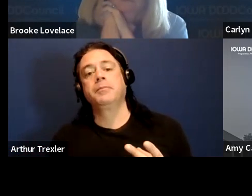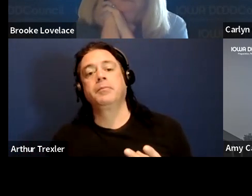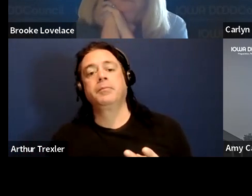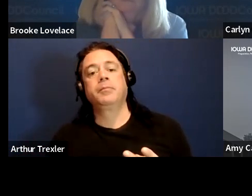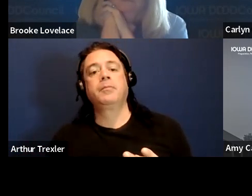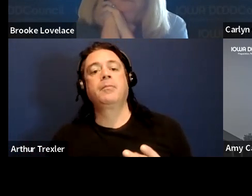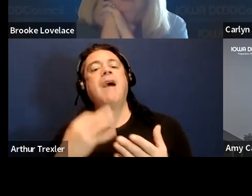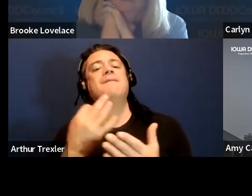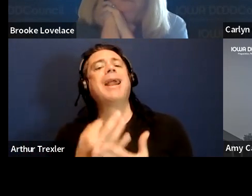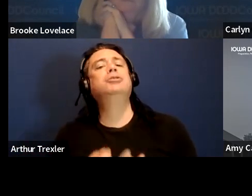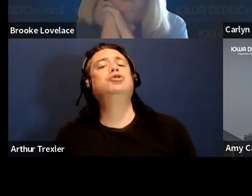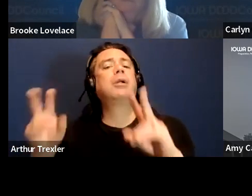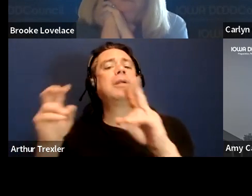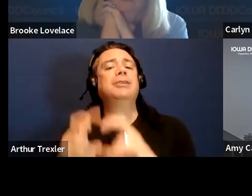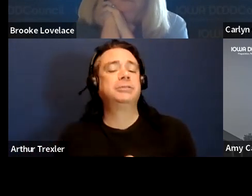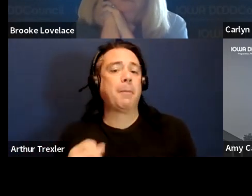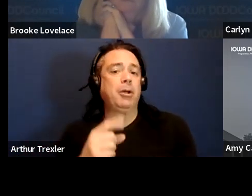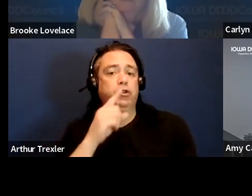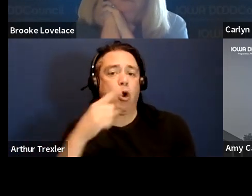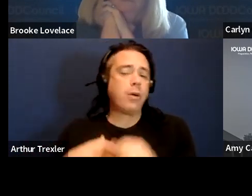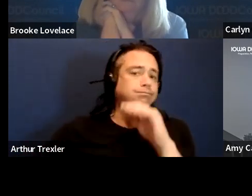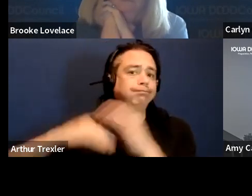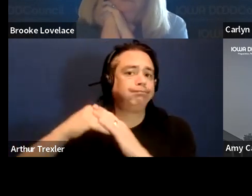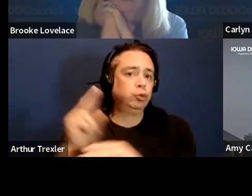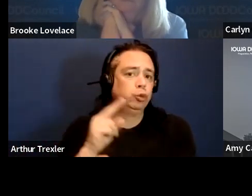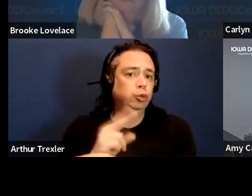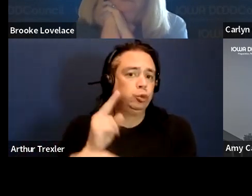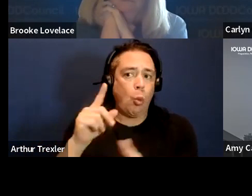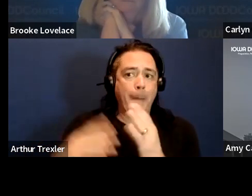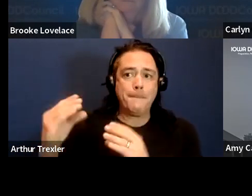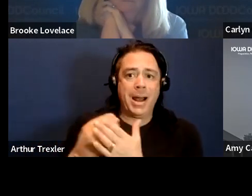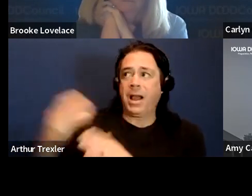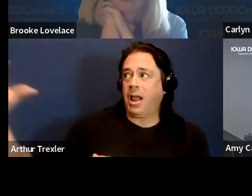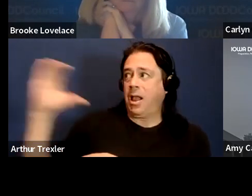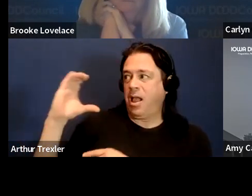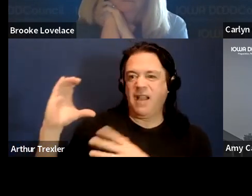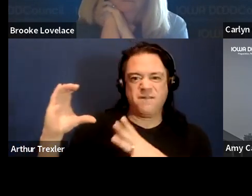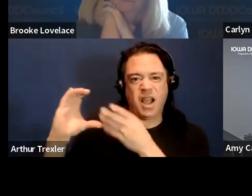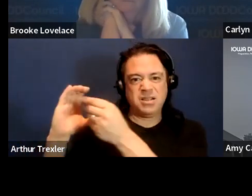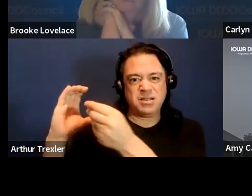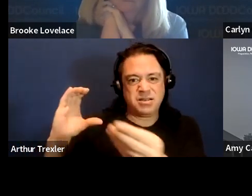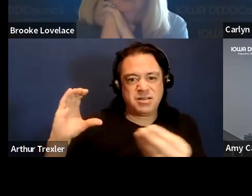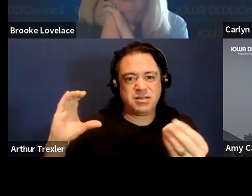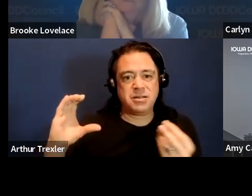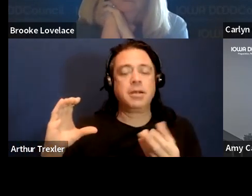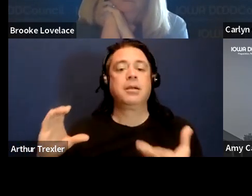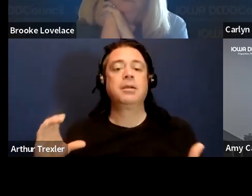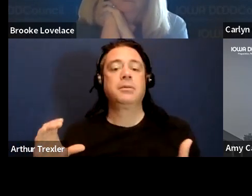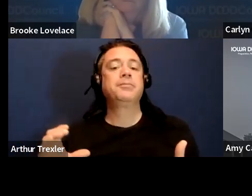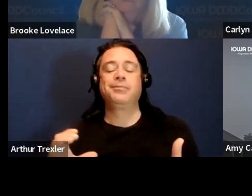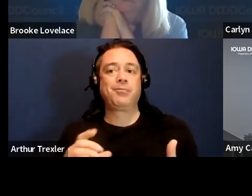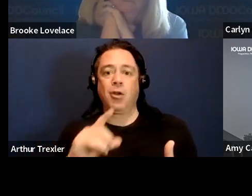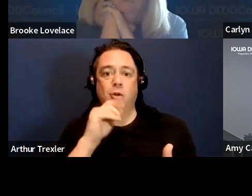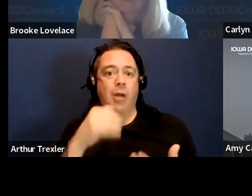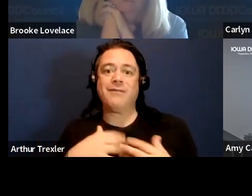financial analysis to maximize dollars in the system. The reason we need to do this is that there are limited